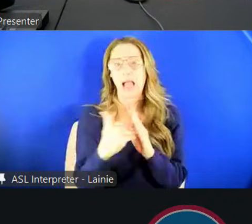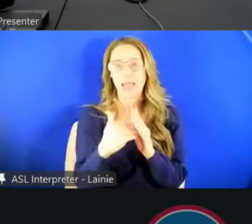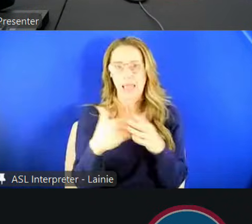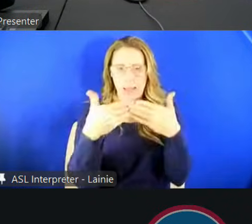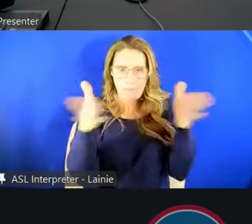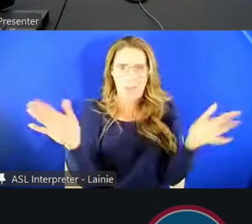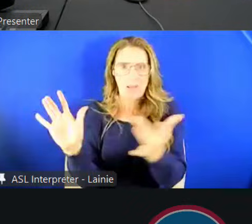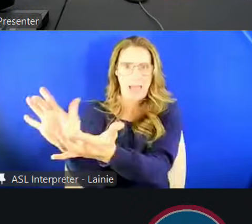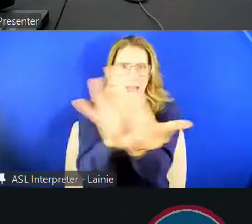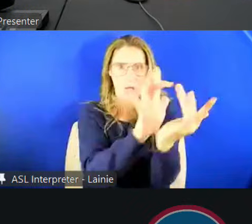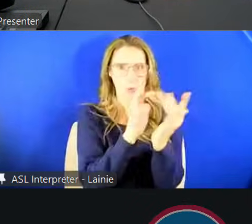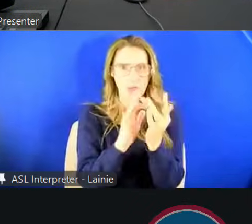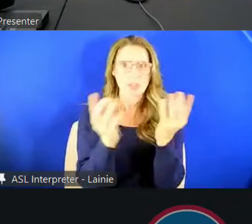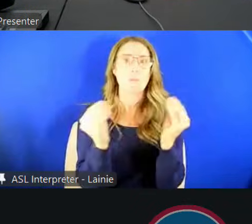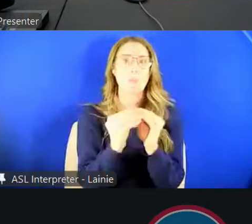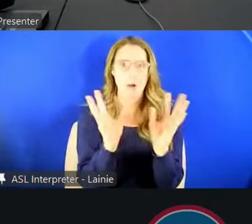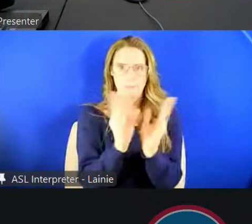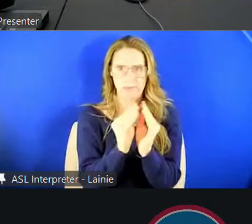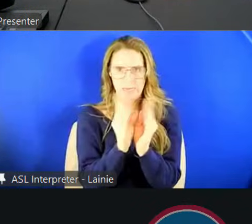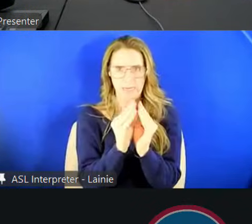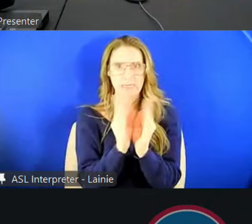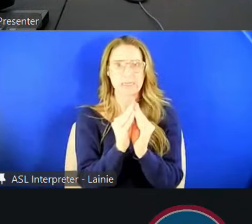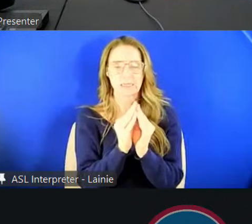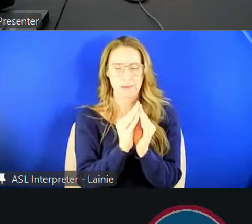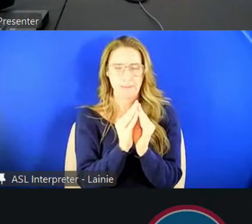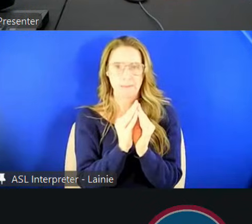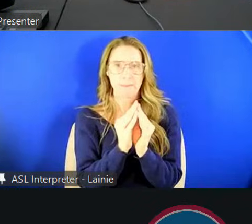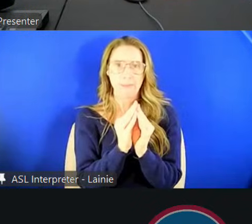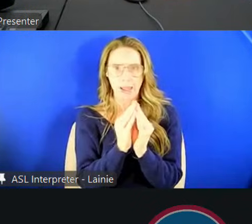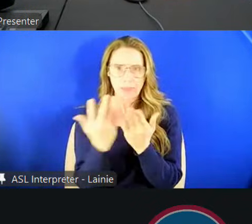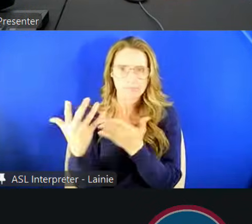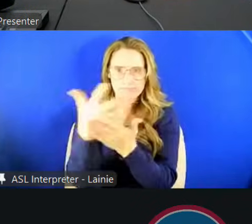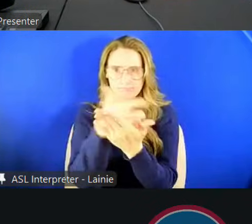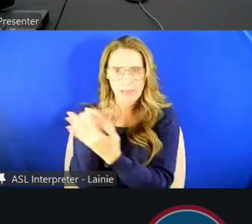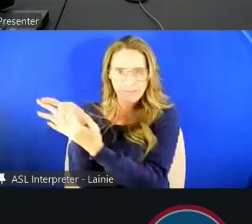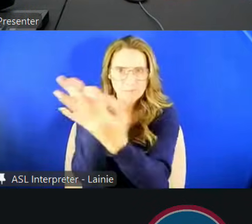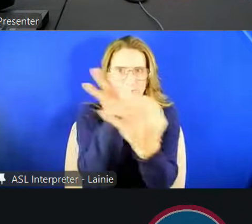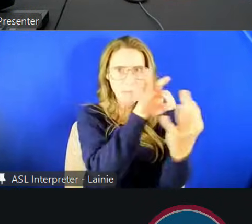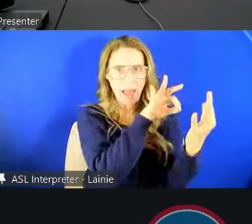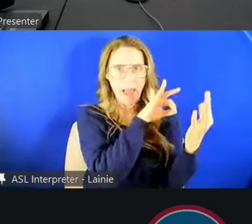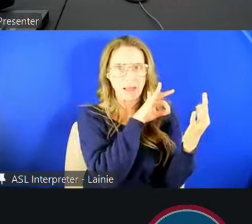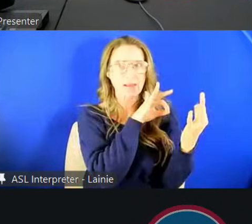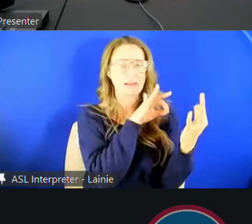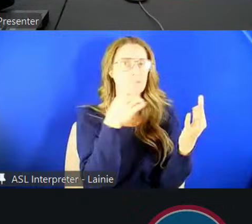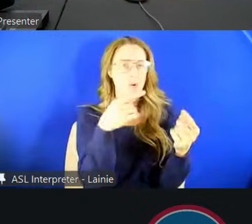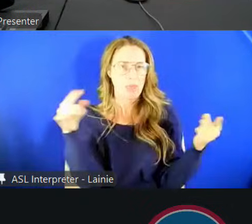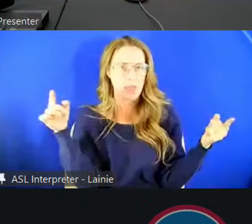do more public meetings and, gain feedback on our narrowed down